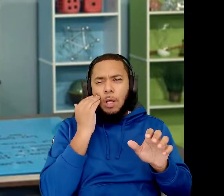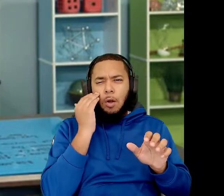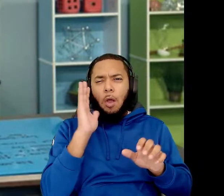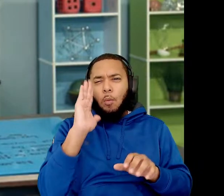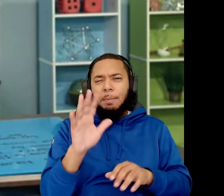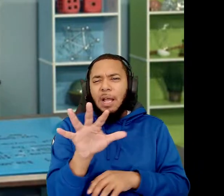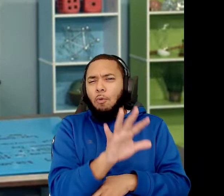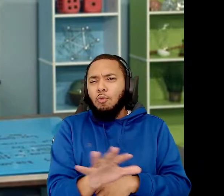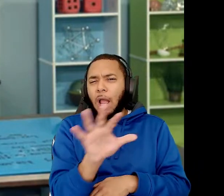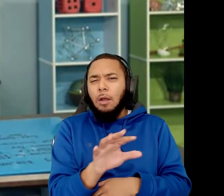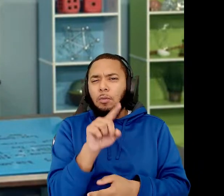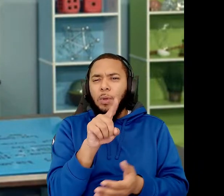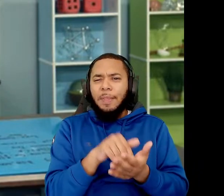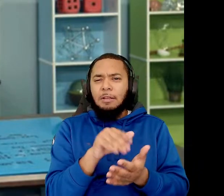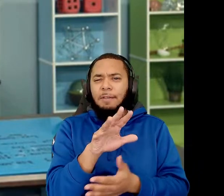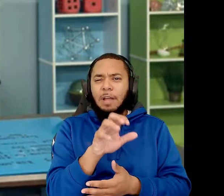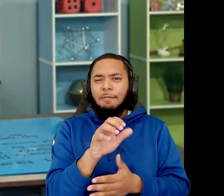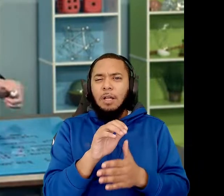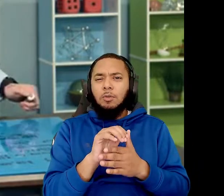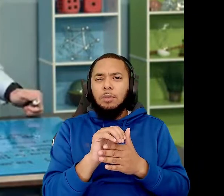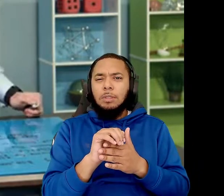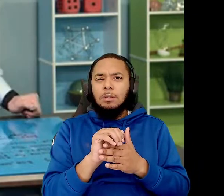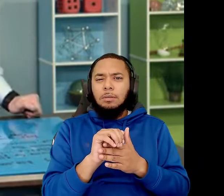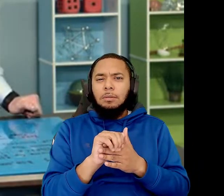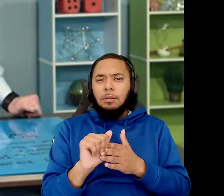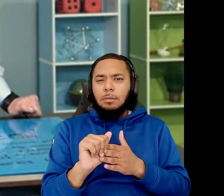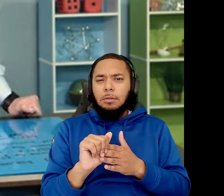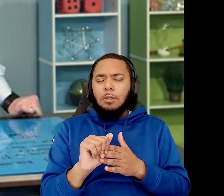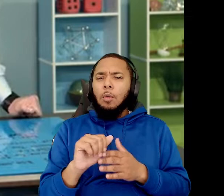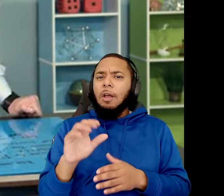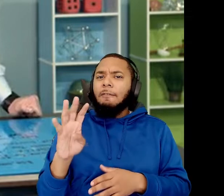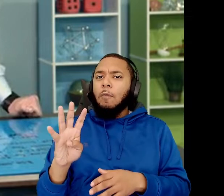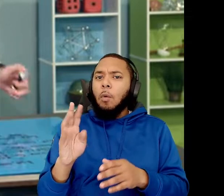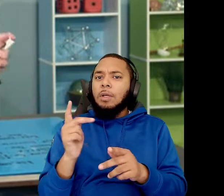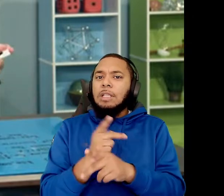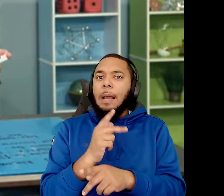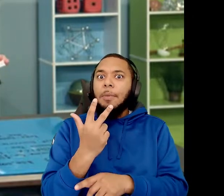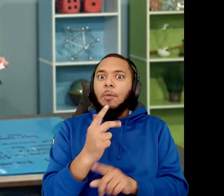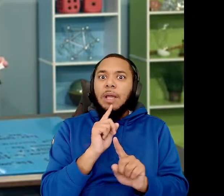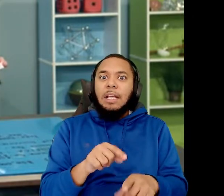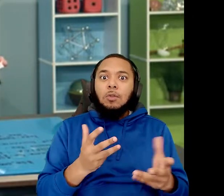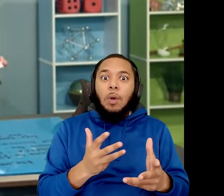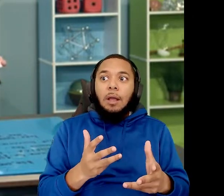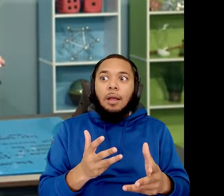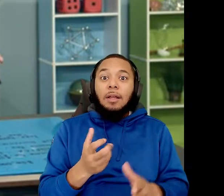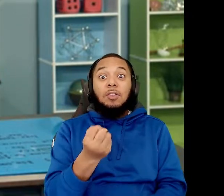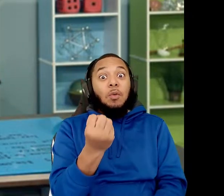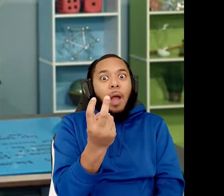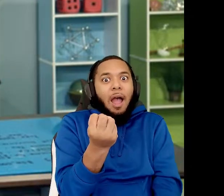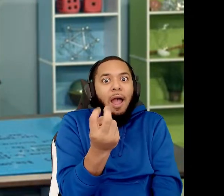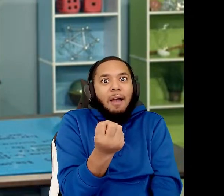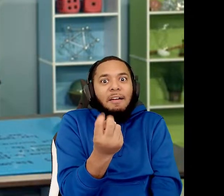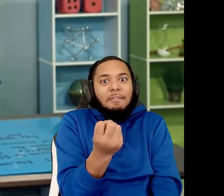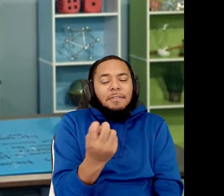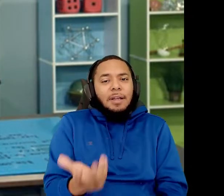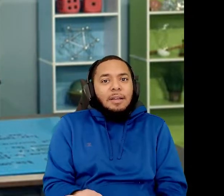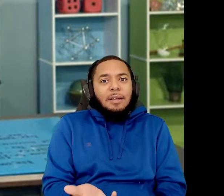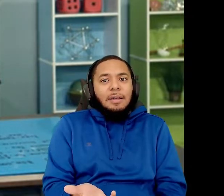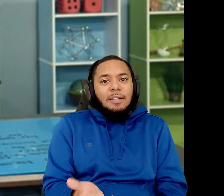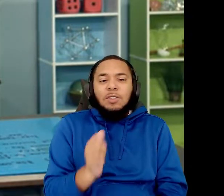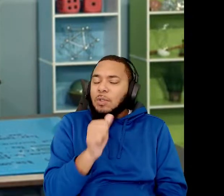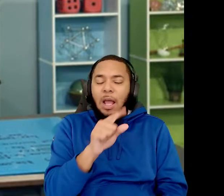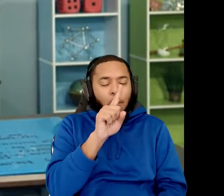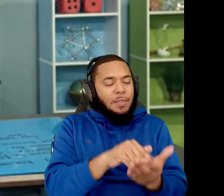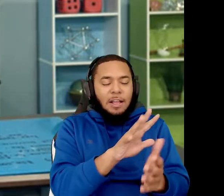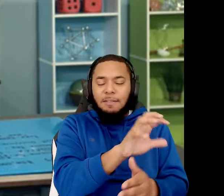around $1,500. Well, what's 4 times 3? It's 12. So it's not